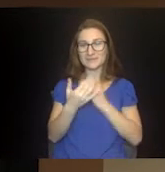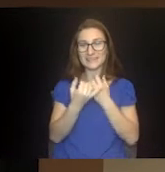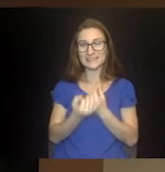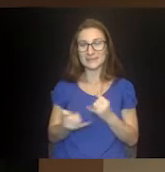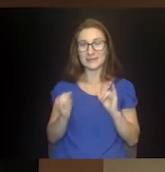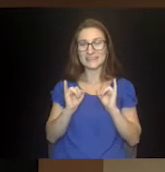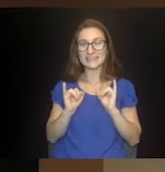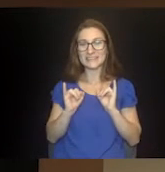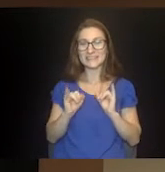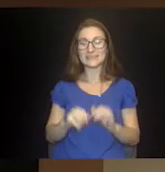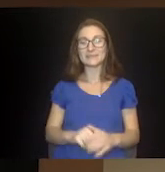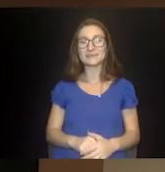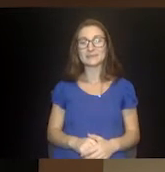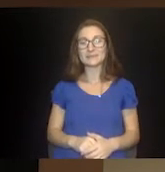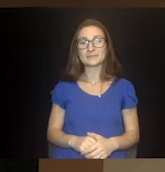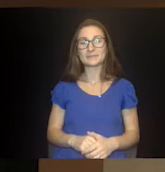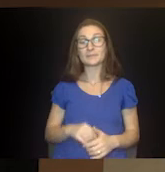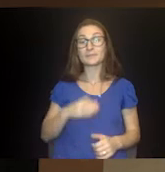and to be independent.